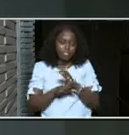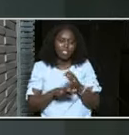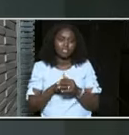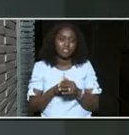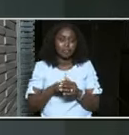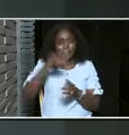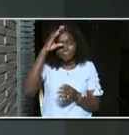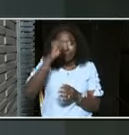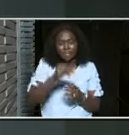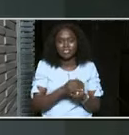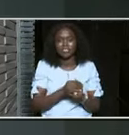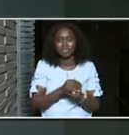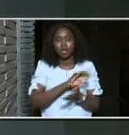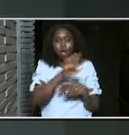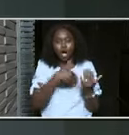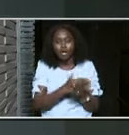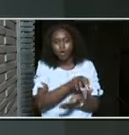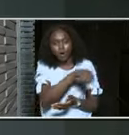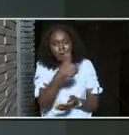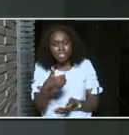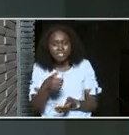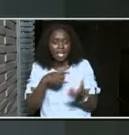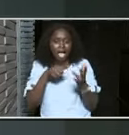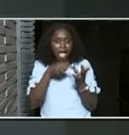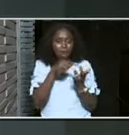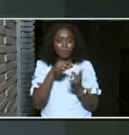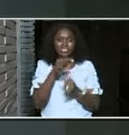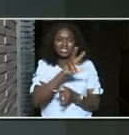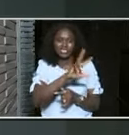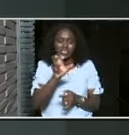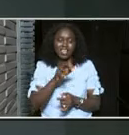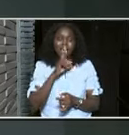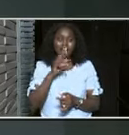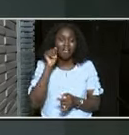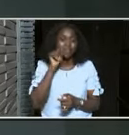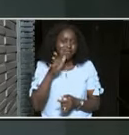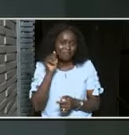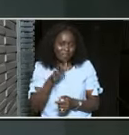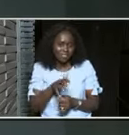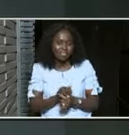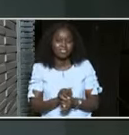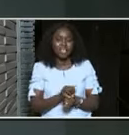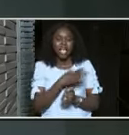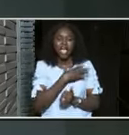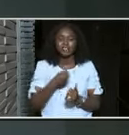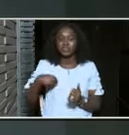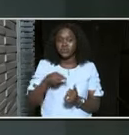All the others among the 300 were female. And we did